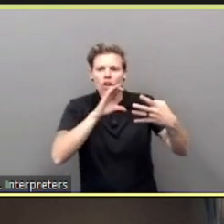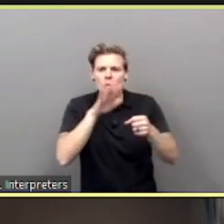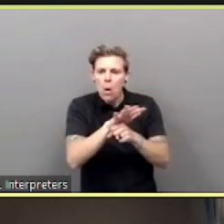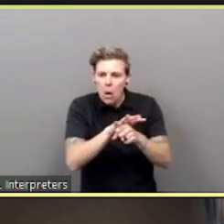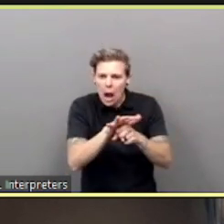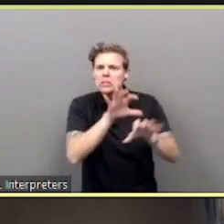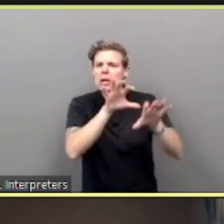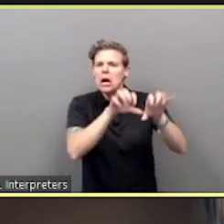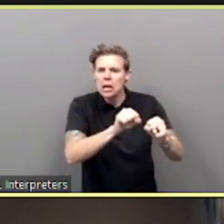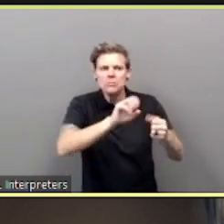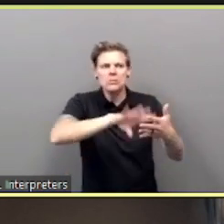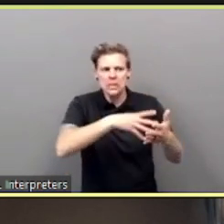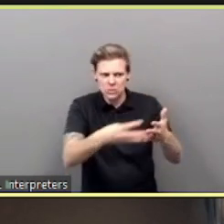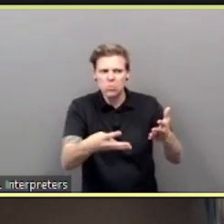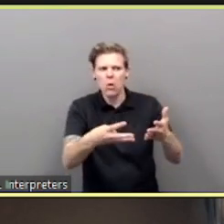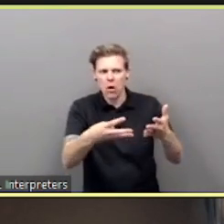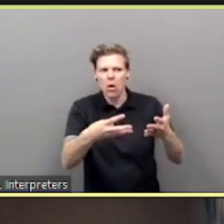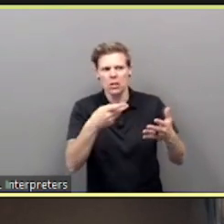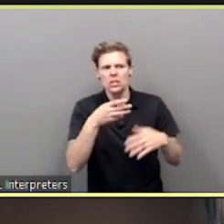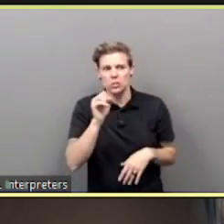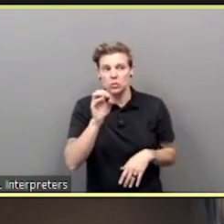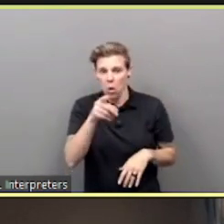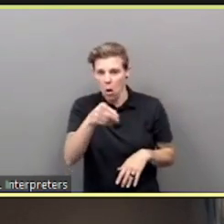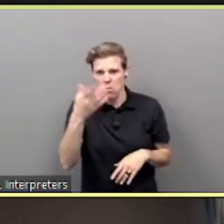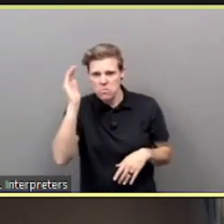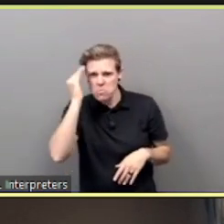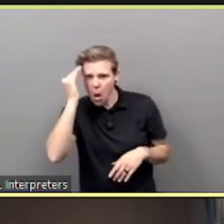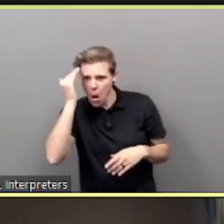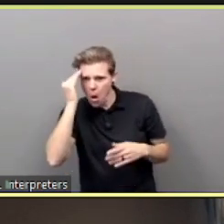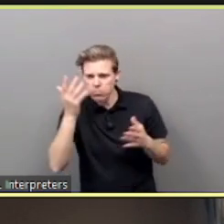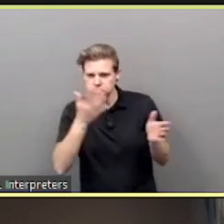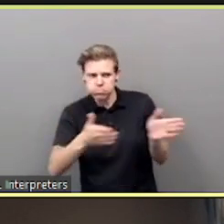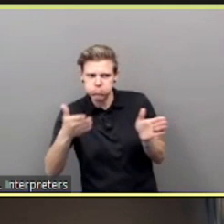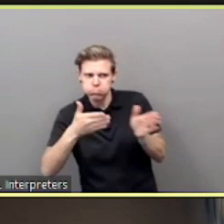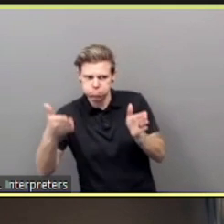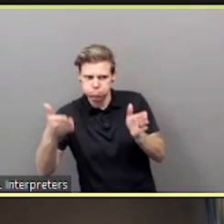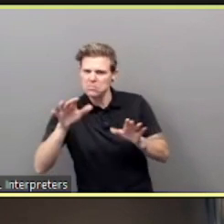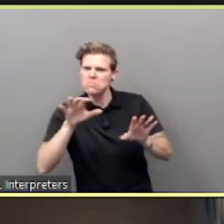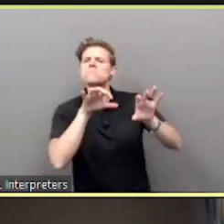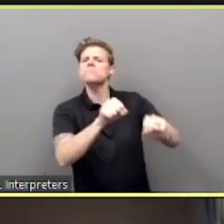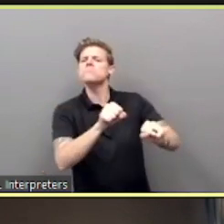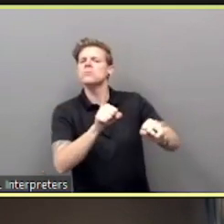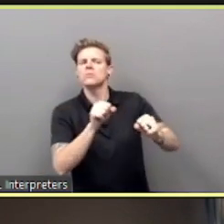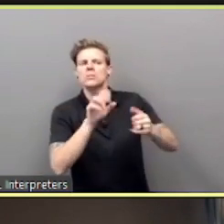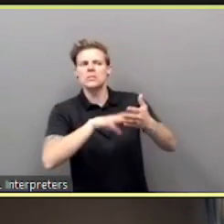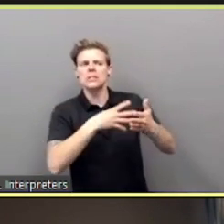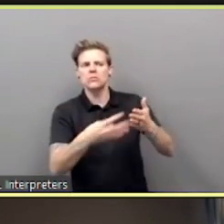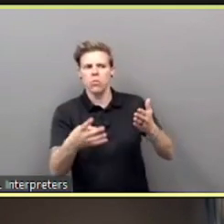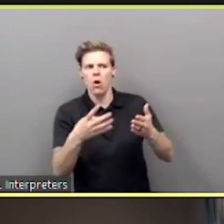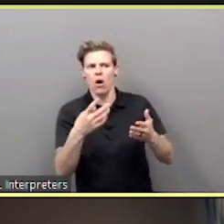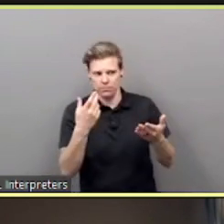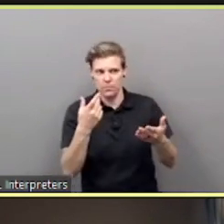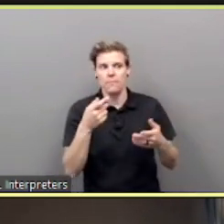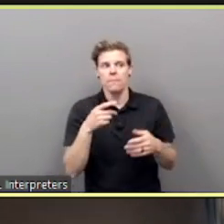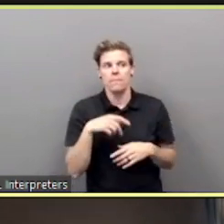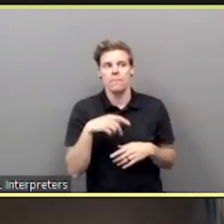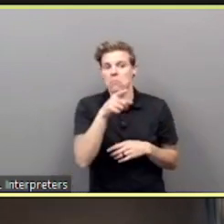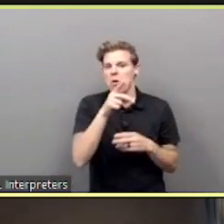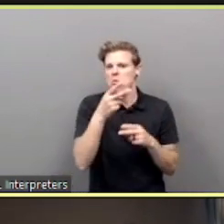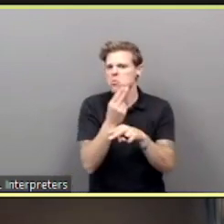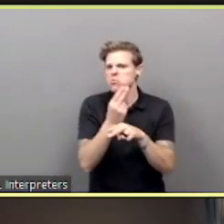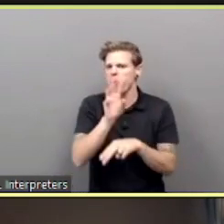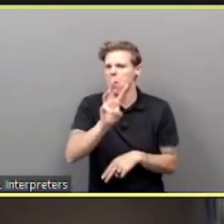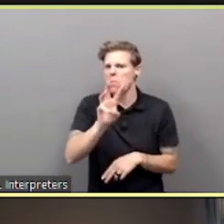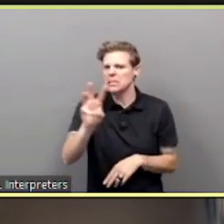now if you didn't do that previously, and also schedule yourself at vaccinenewmexico.org. One of the things we